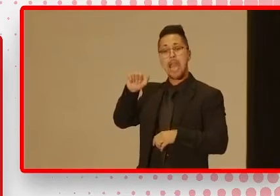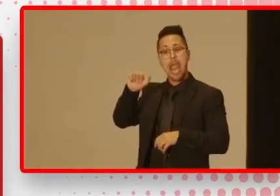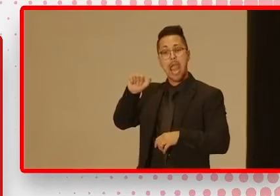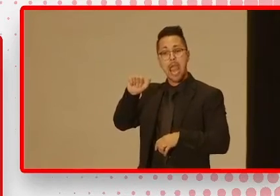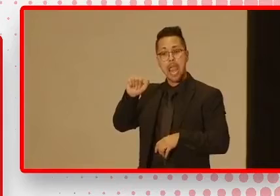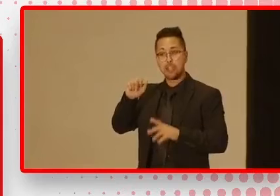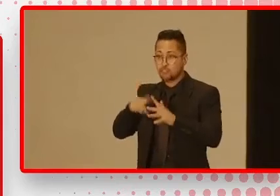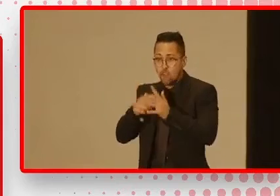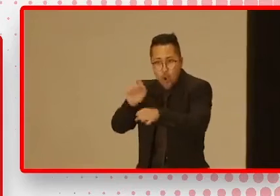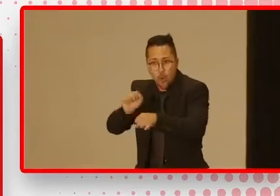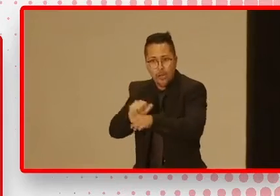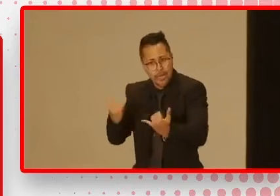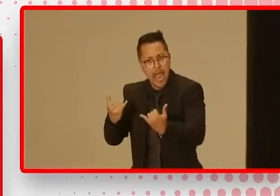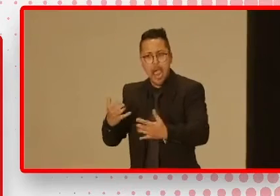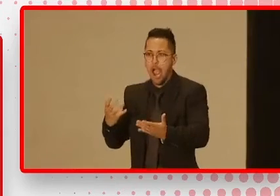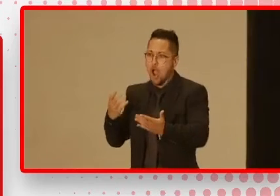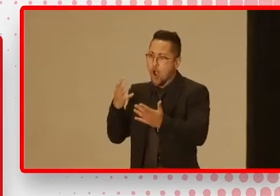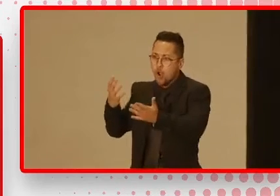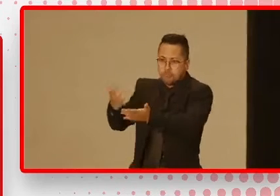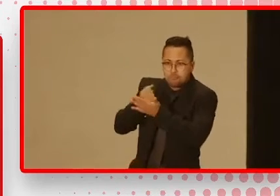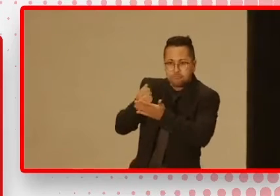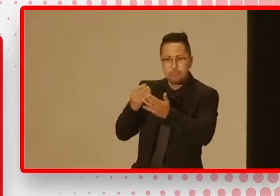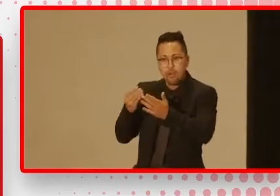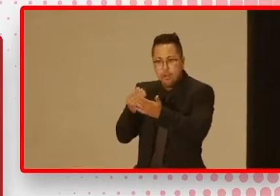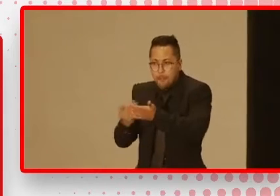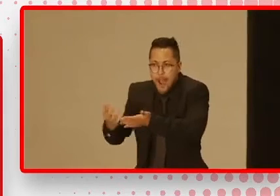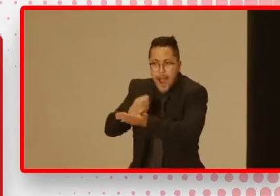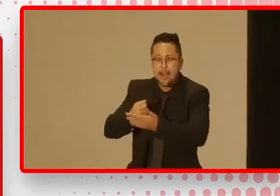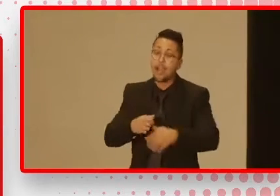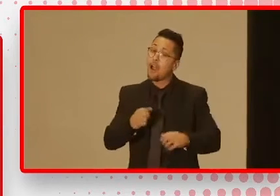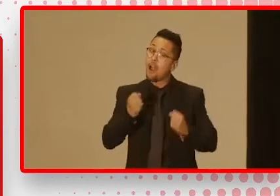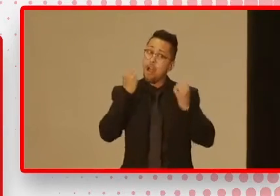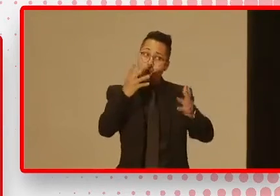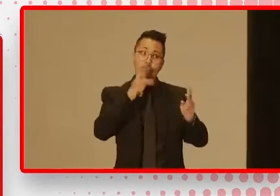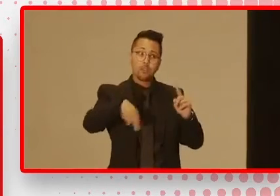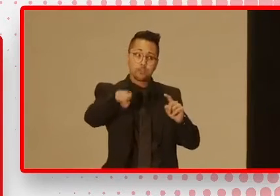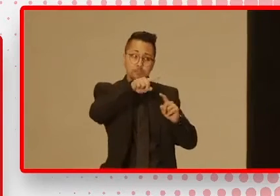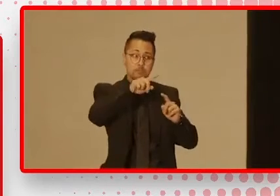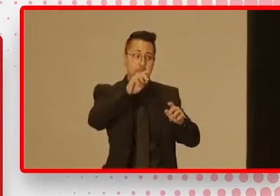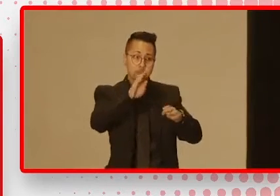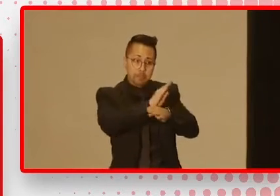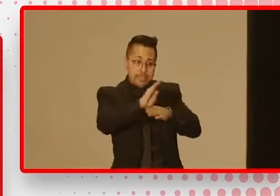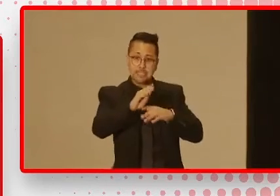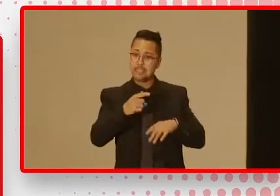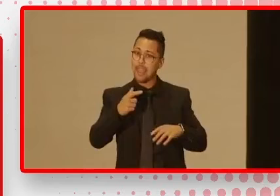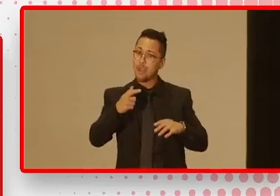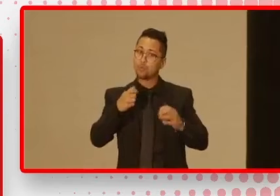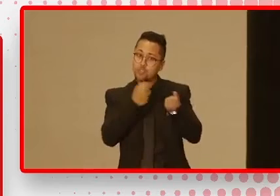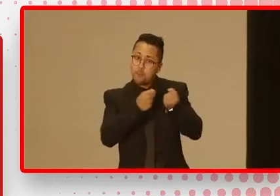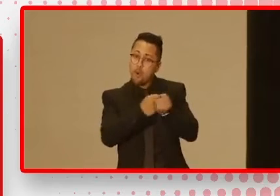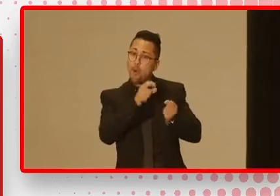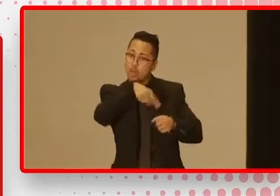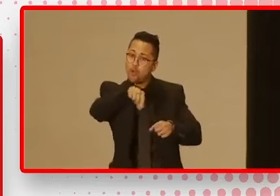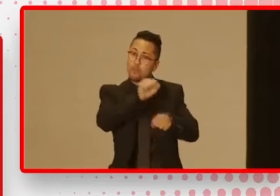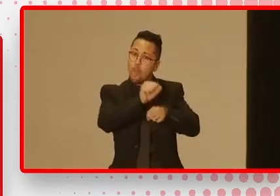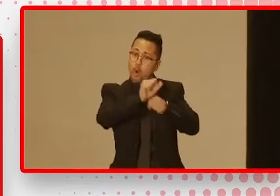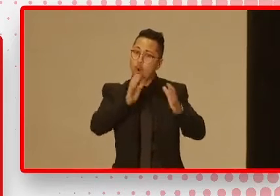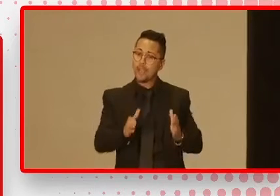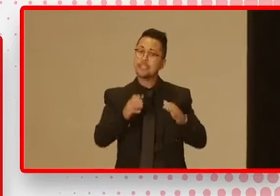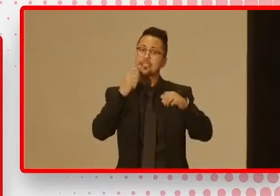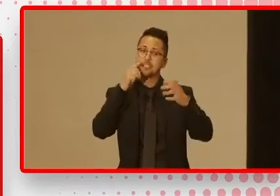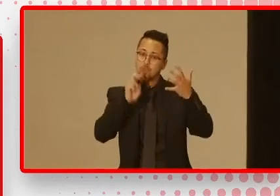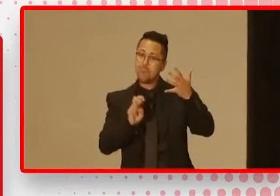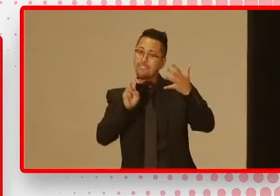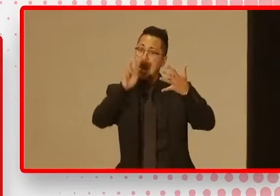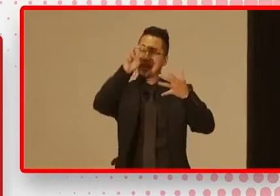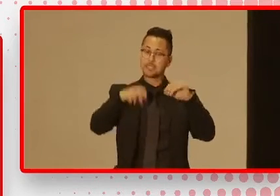money. And a lot of these places, they will actually support their employees to advance their education. But you get them in,